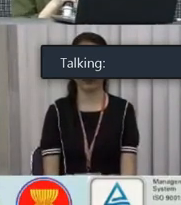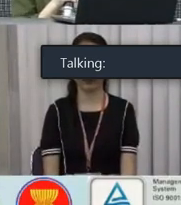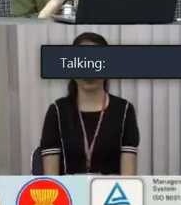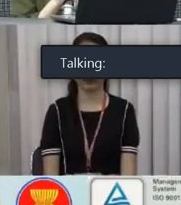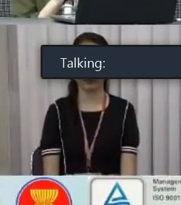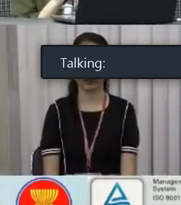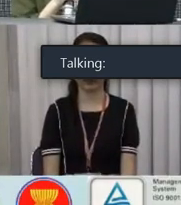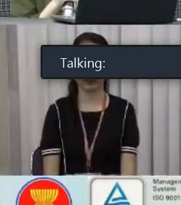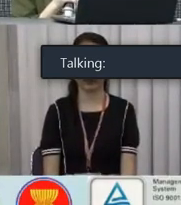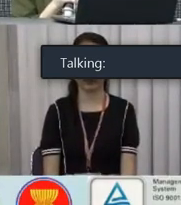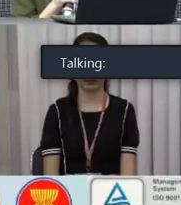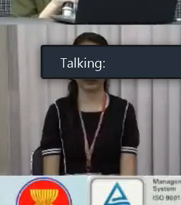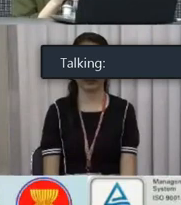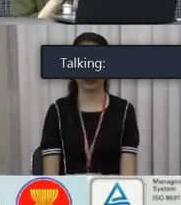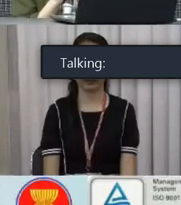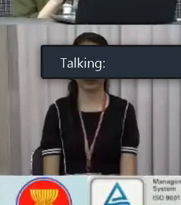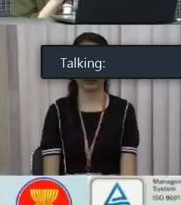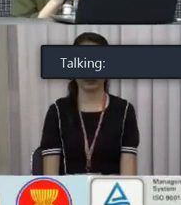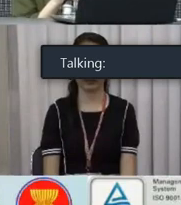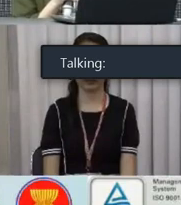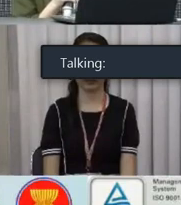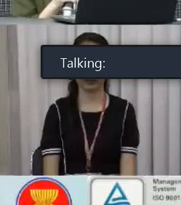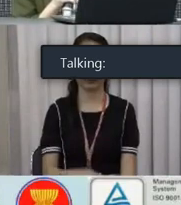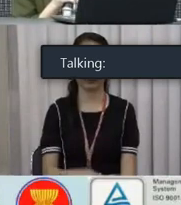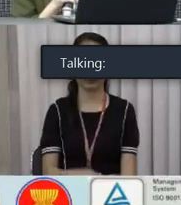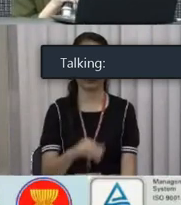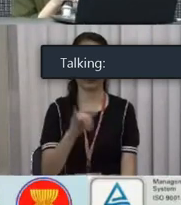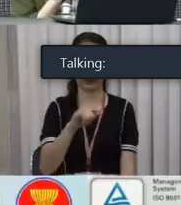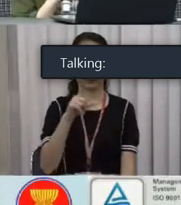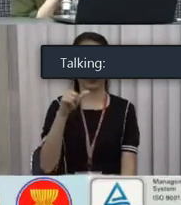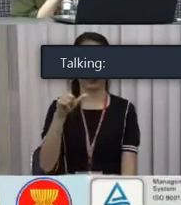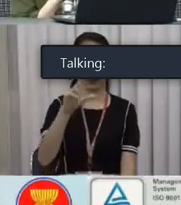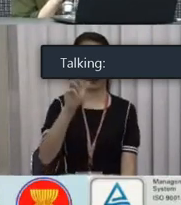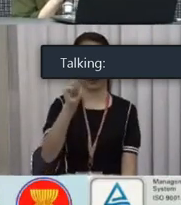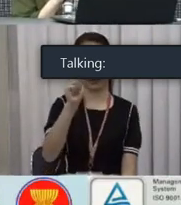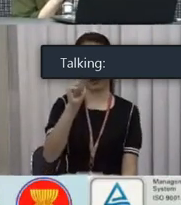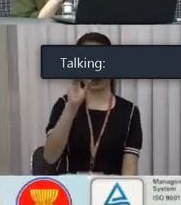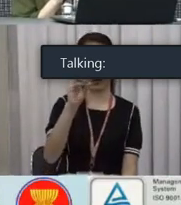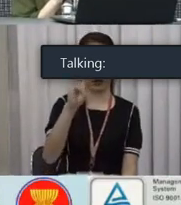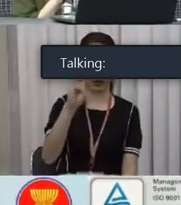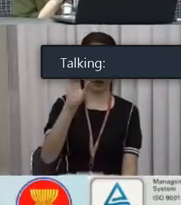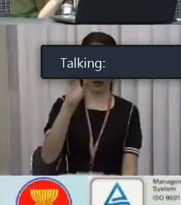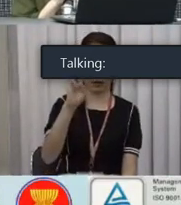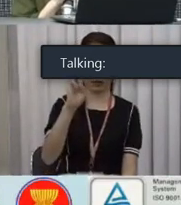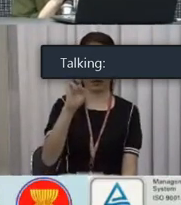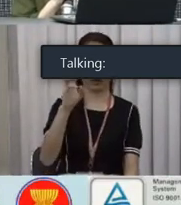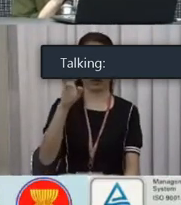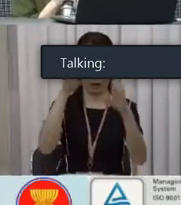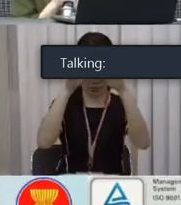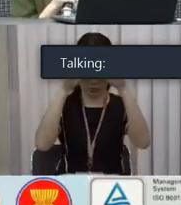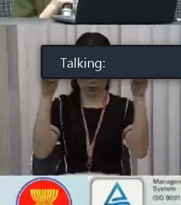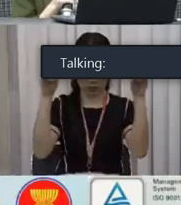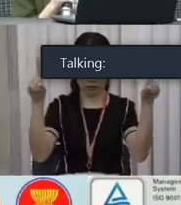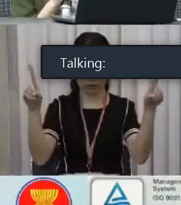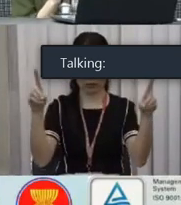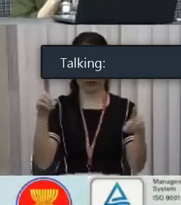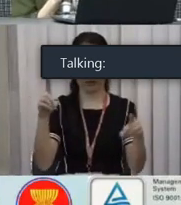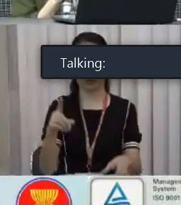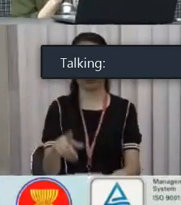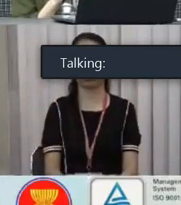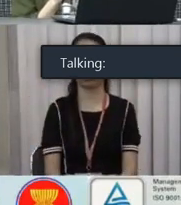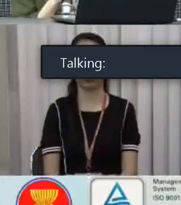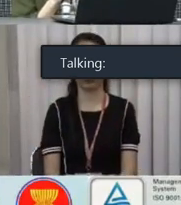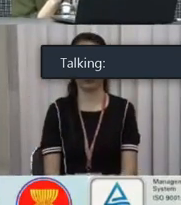the anti-child labor by DOLE, the labor education for graduating students by DOLE, the pre-employment